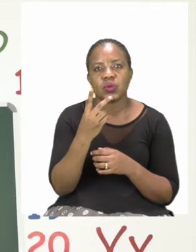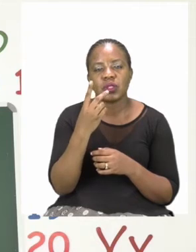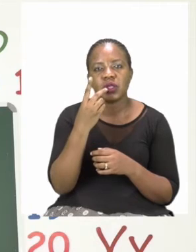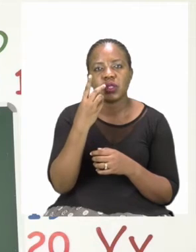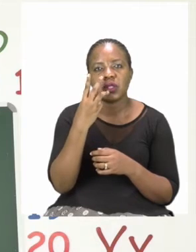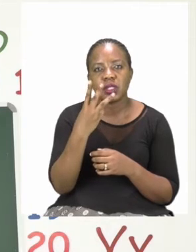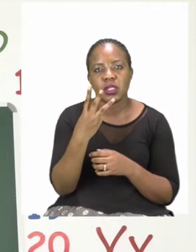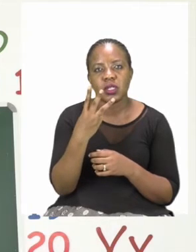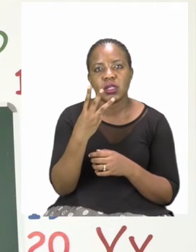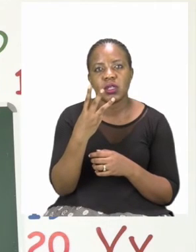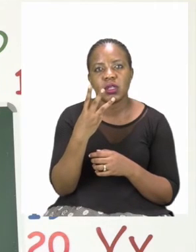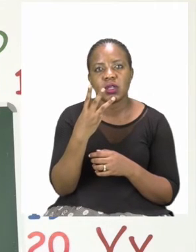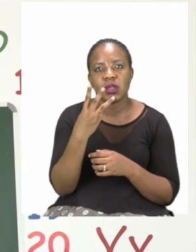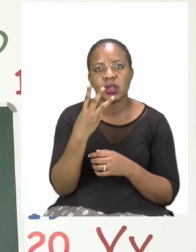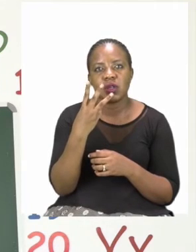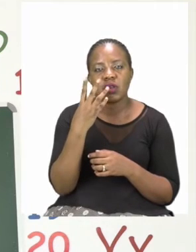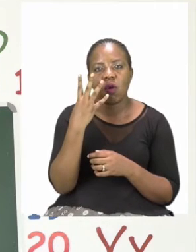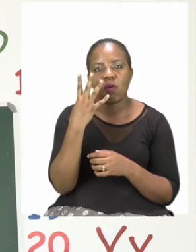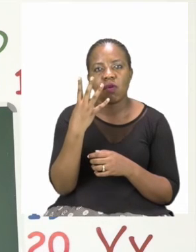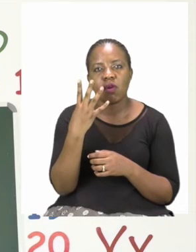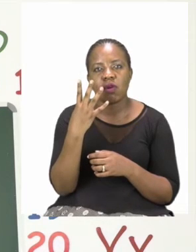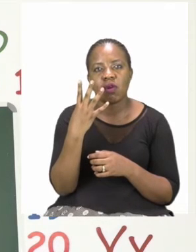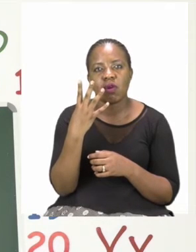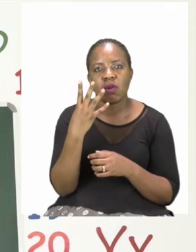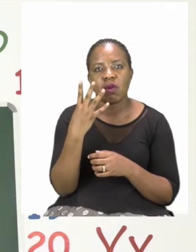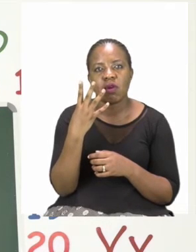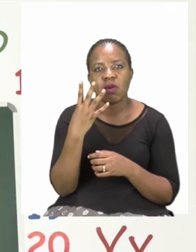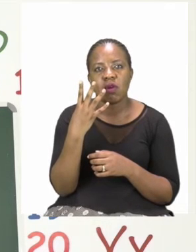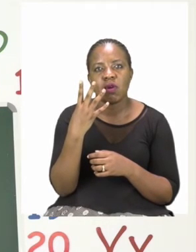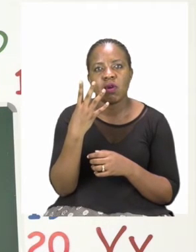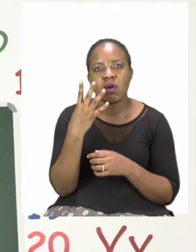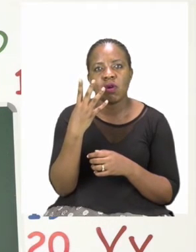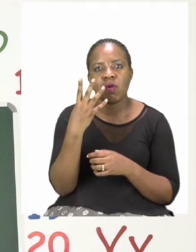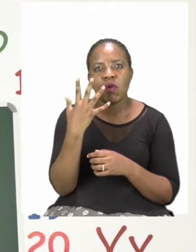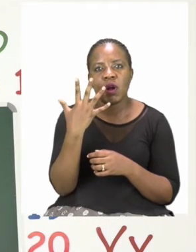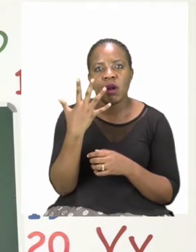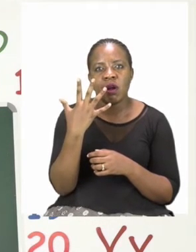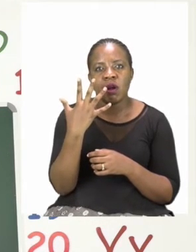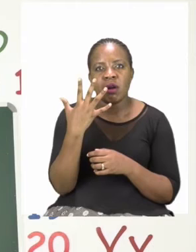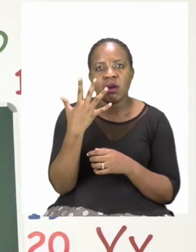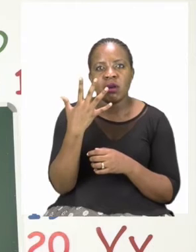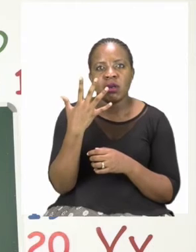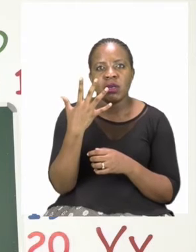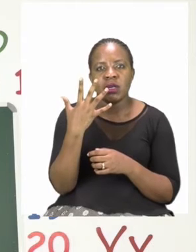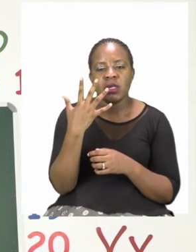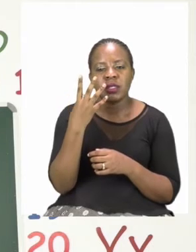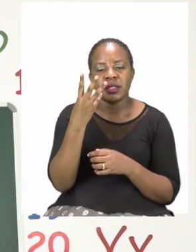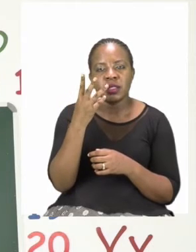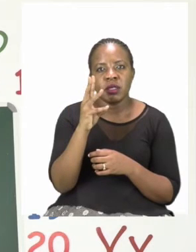3, 4, 5,